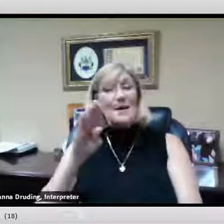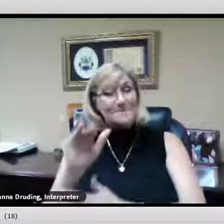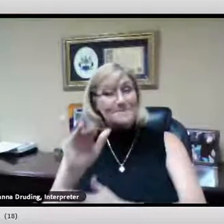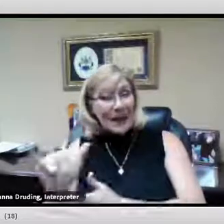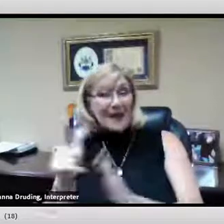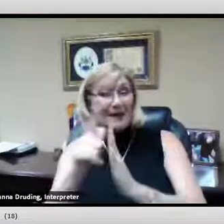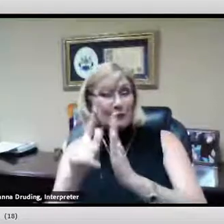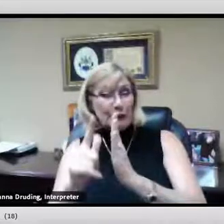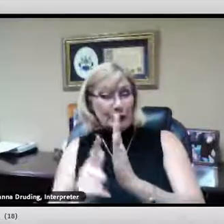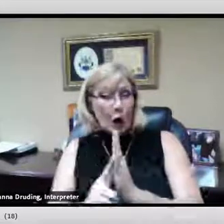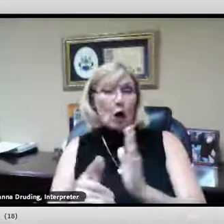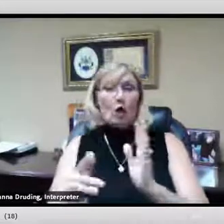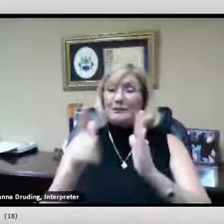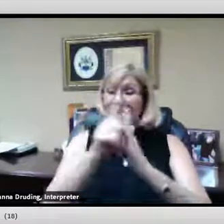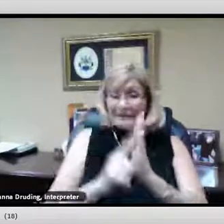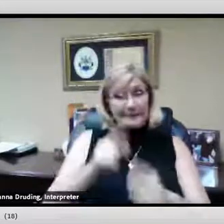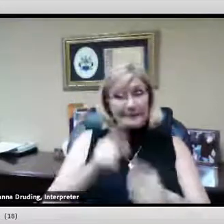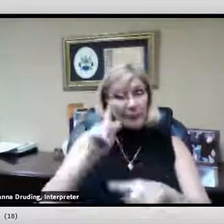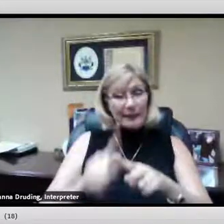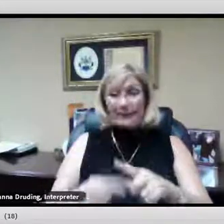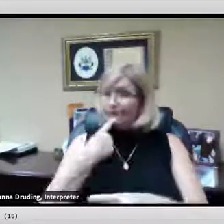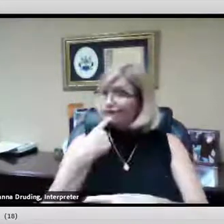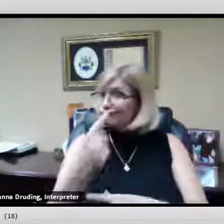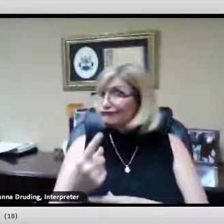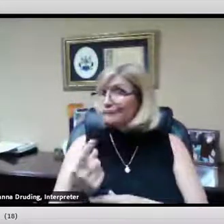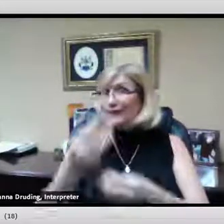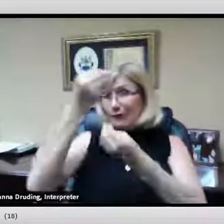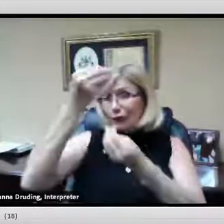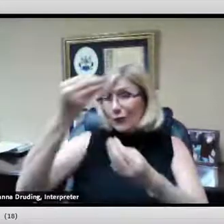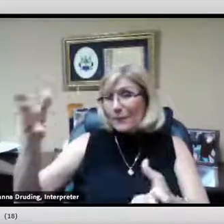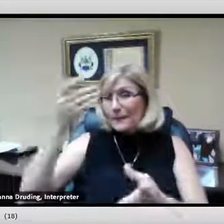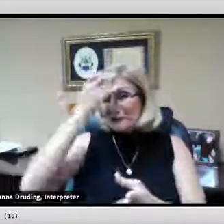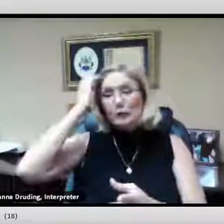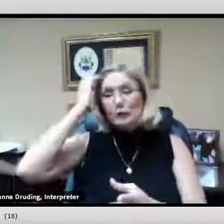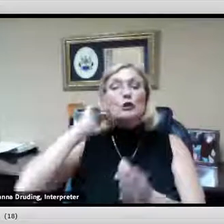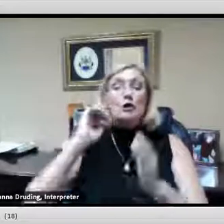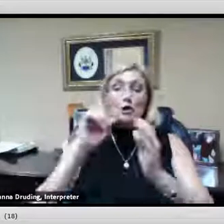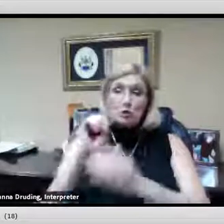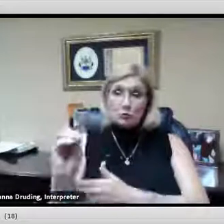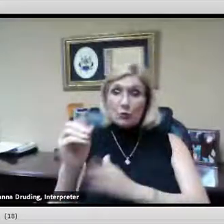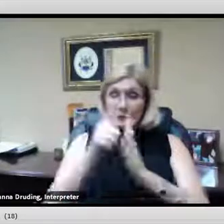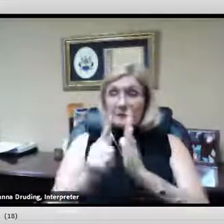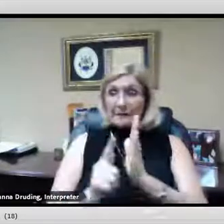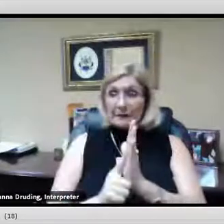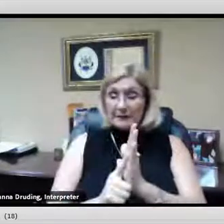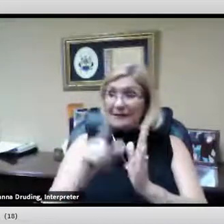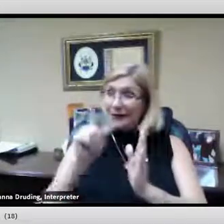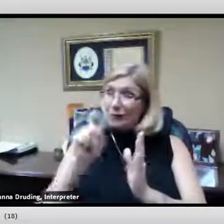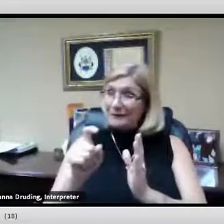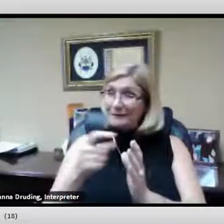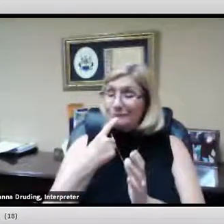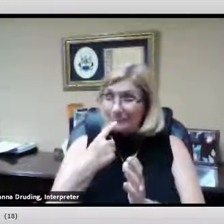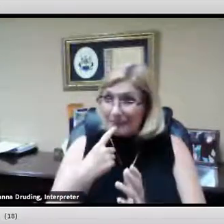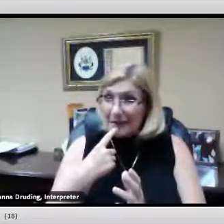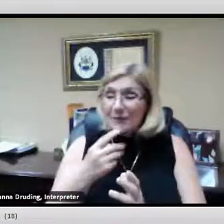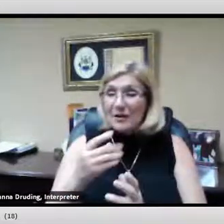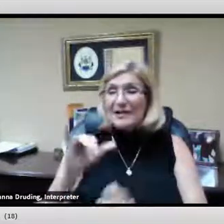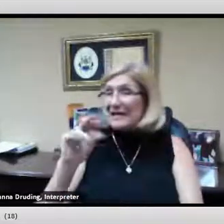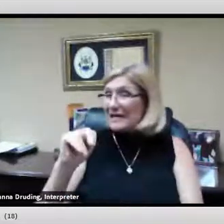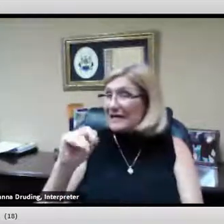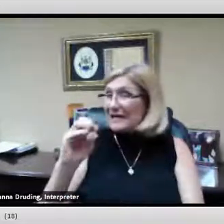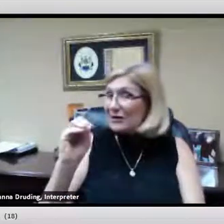legally to disclose that information. And so we did have to make sure when we went to the innovative system that innovative